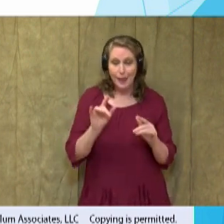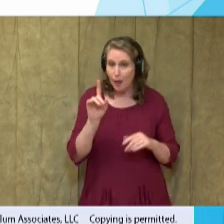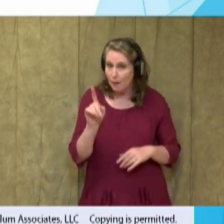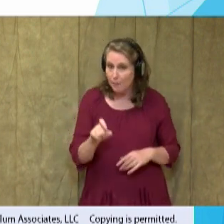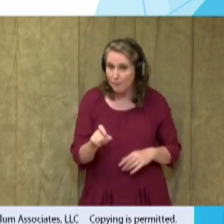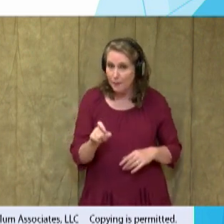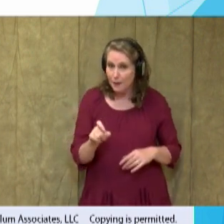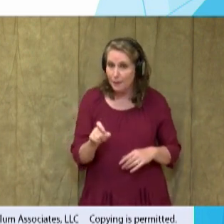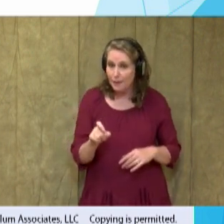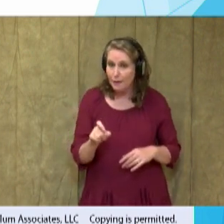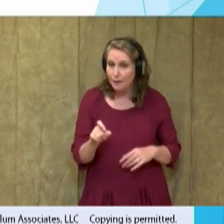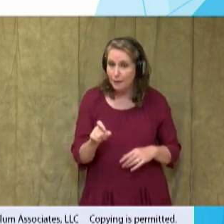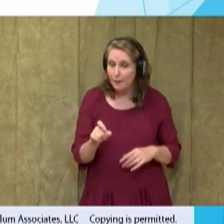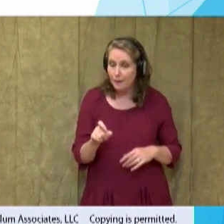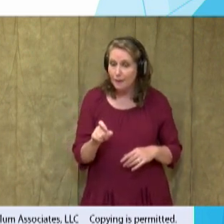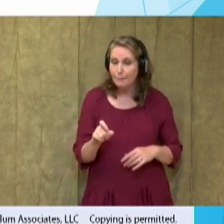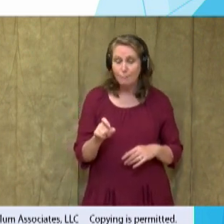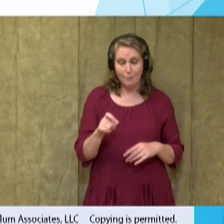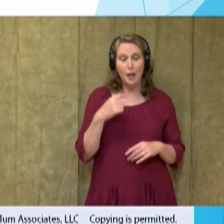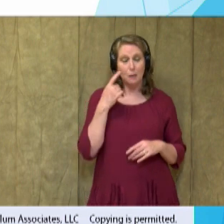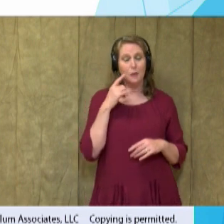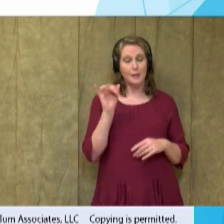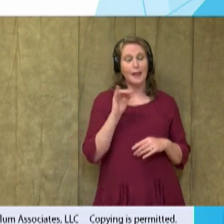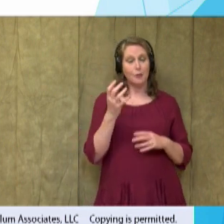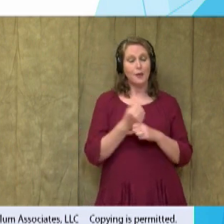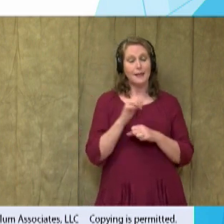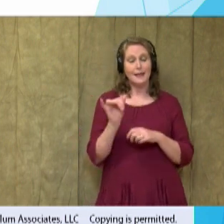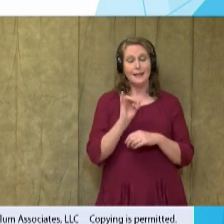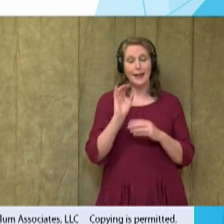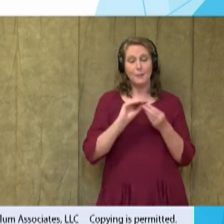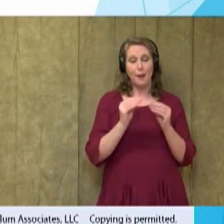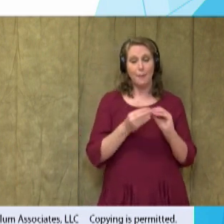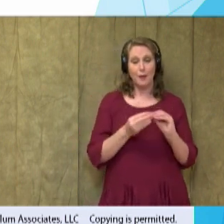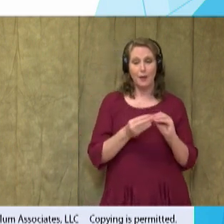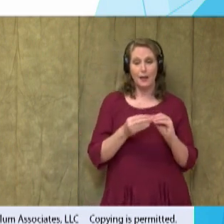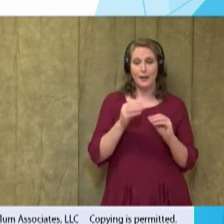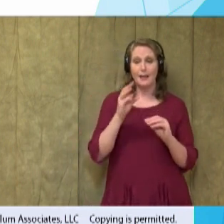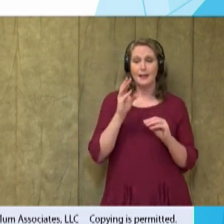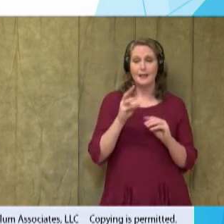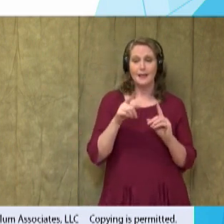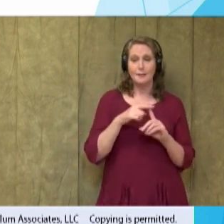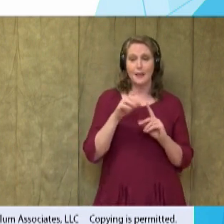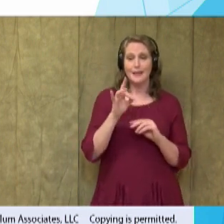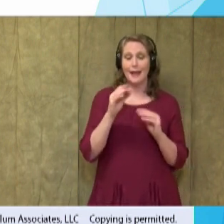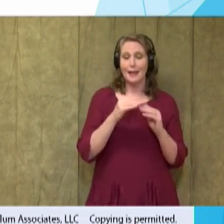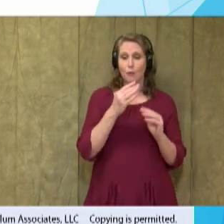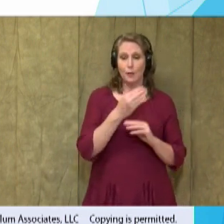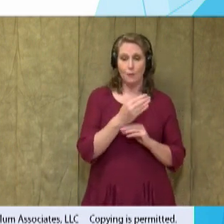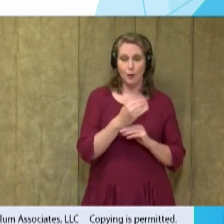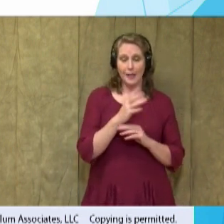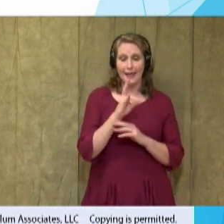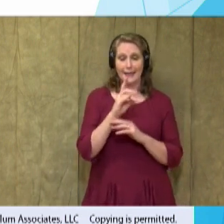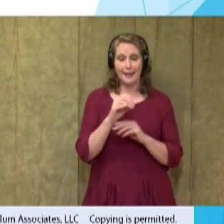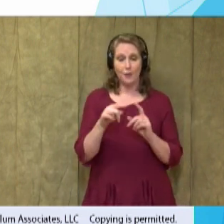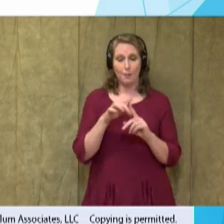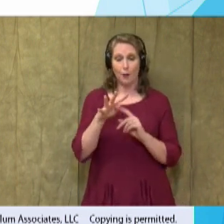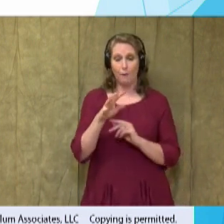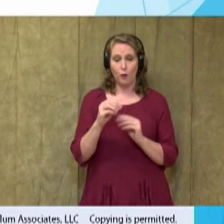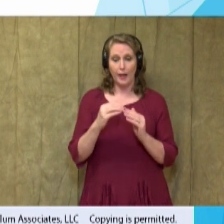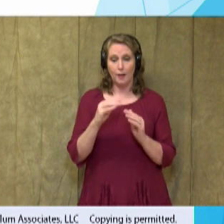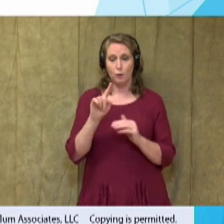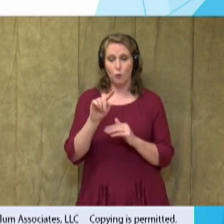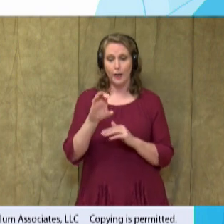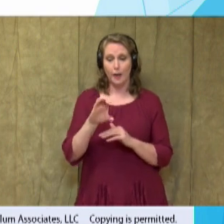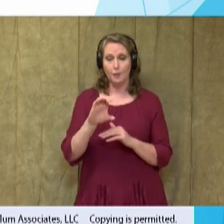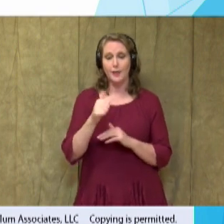do it this way? It looks like it. So they did 6 plus 8 is 14, 70 plus 40 is